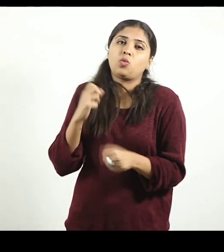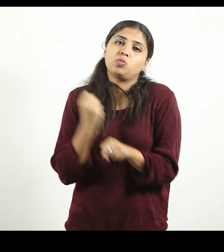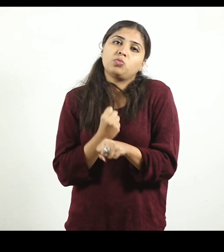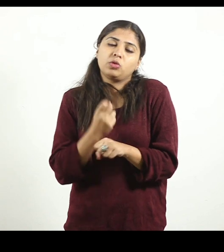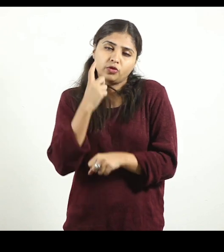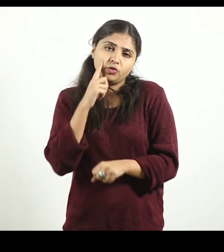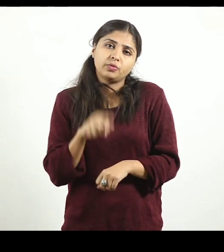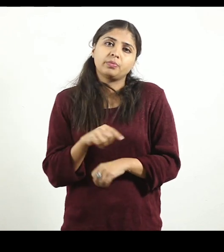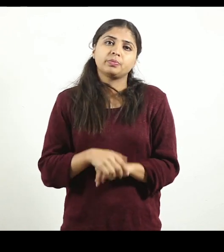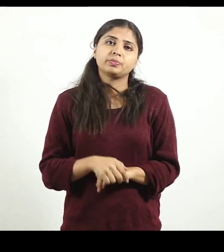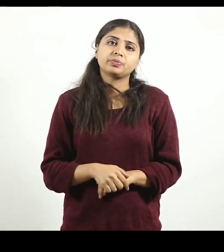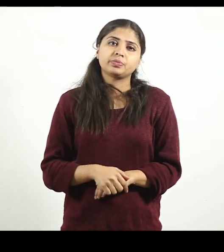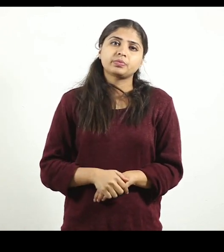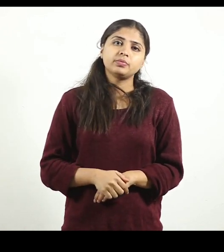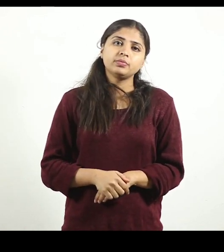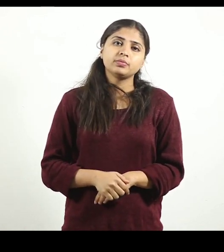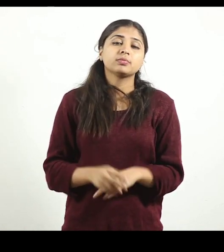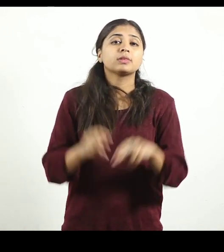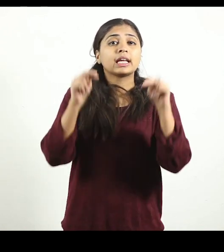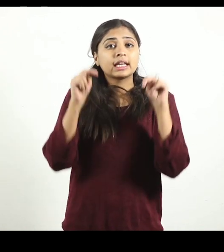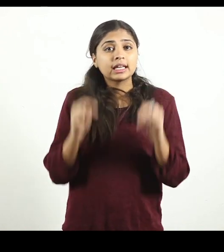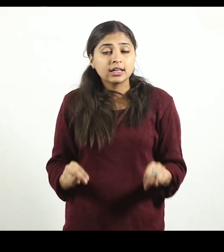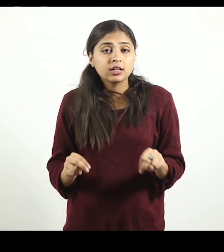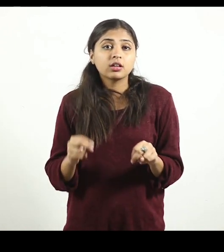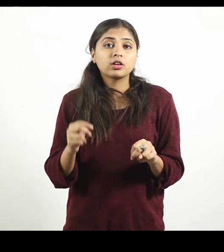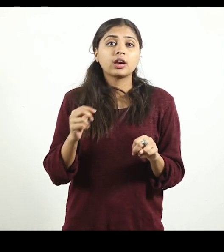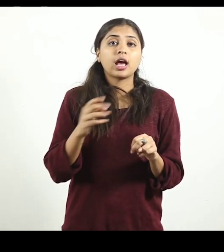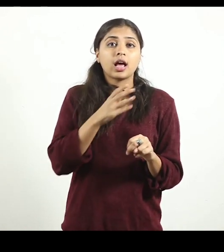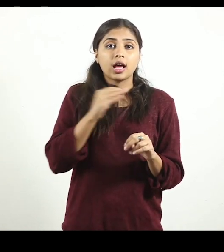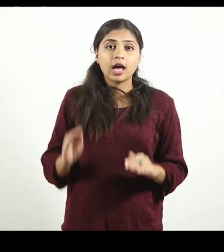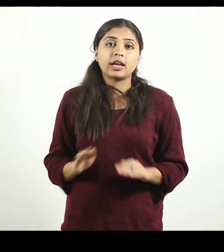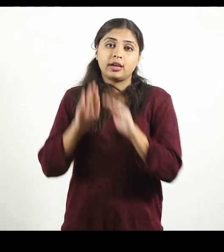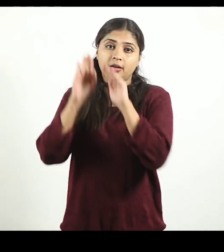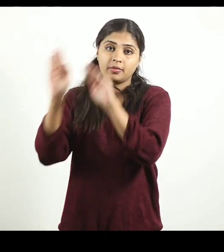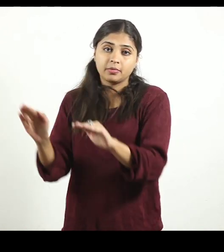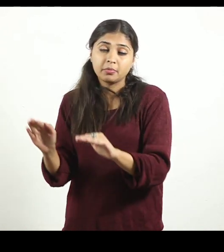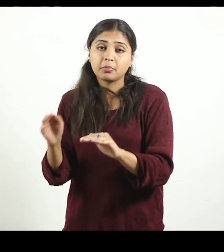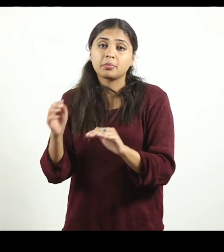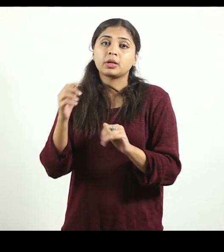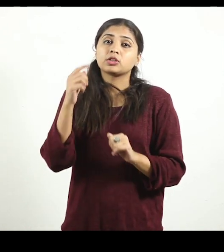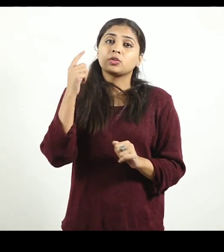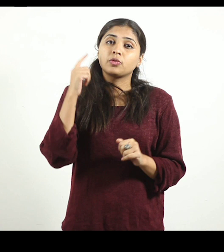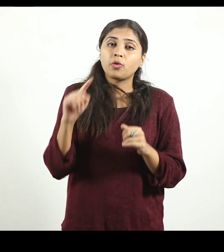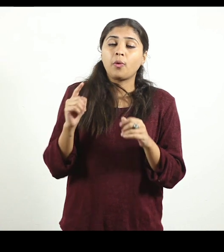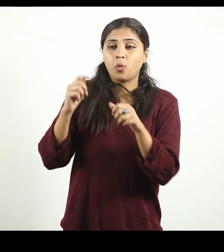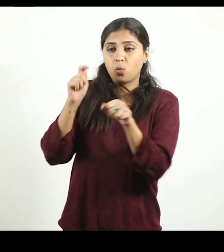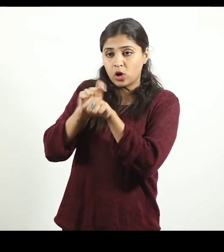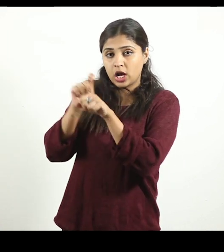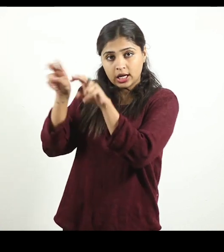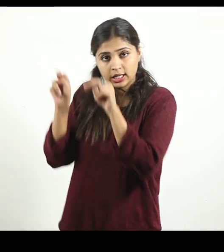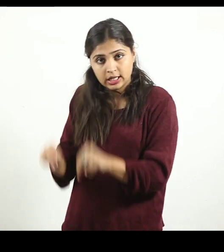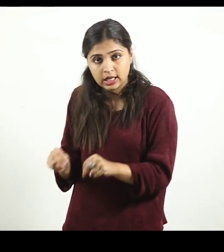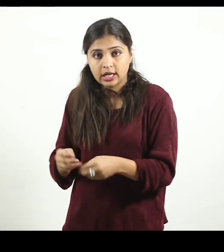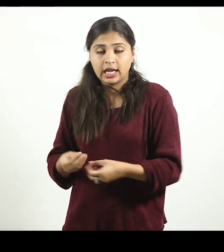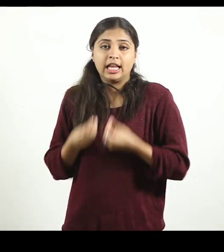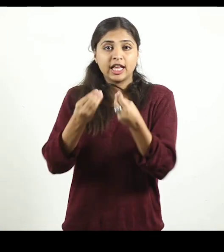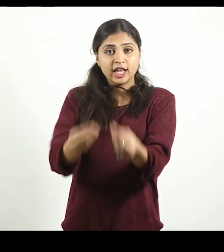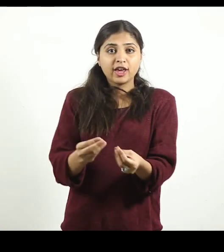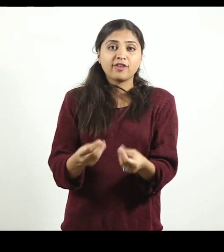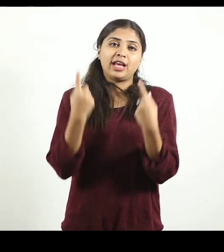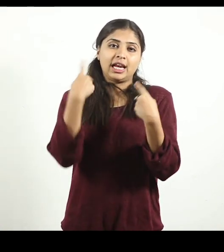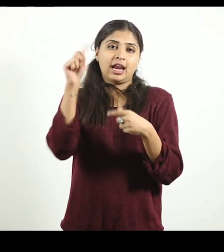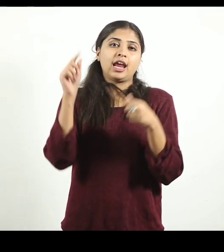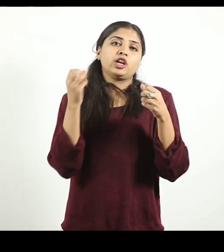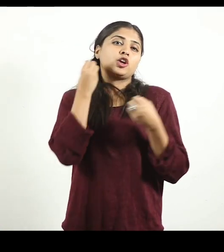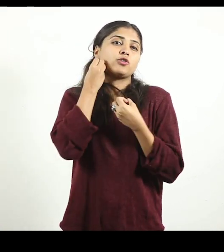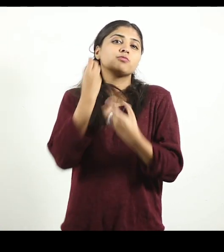needs, requirement, and dependencies in order to meet the work requirements and provide relevant information.